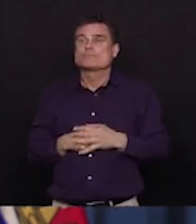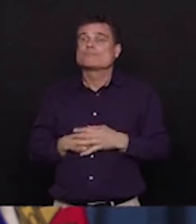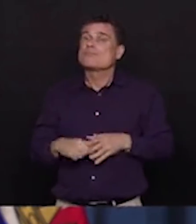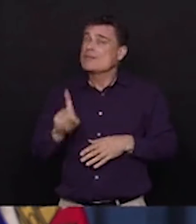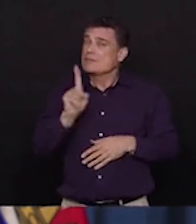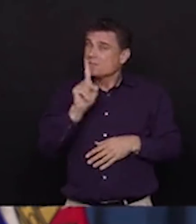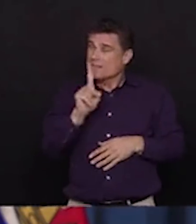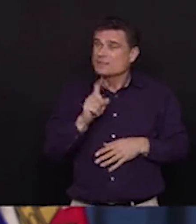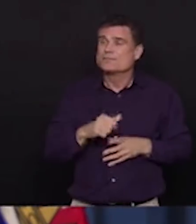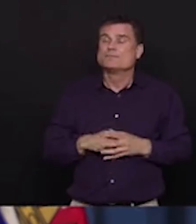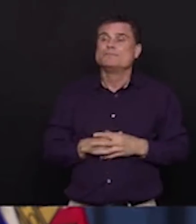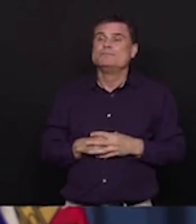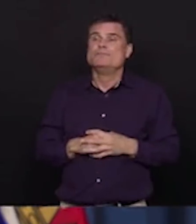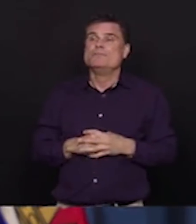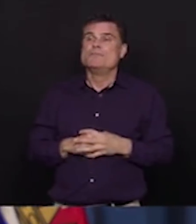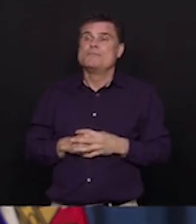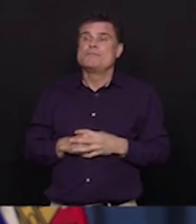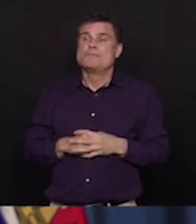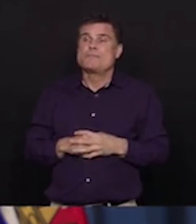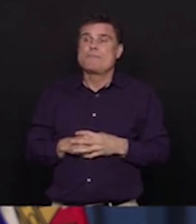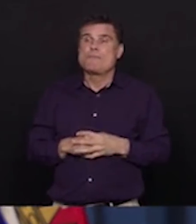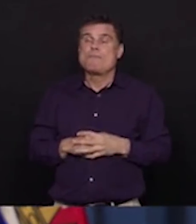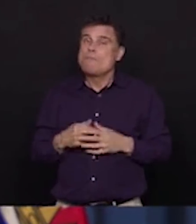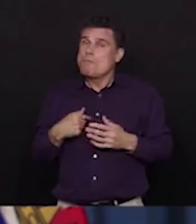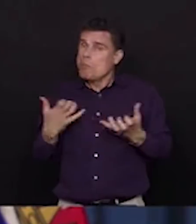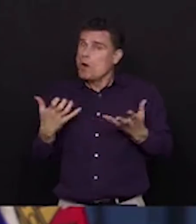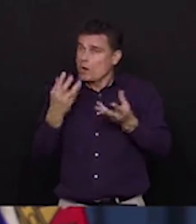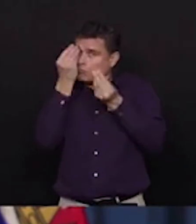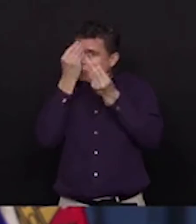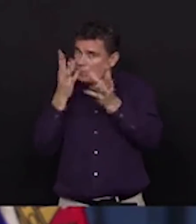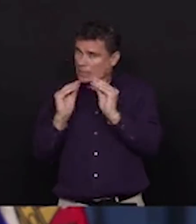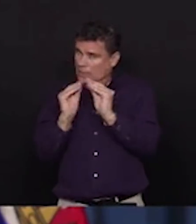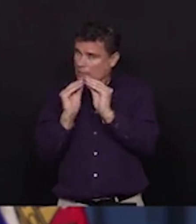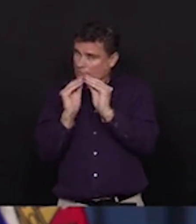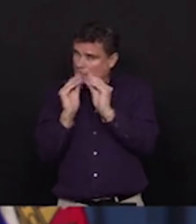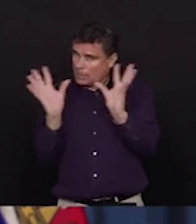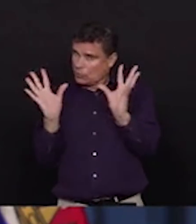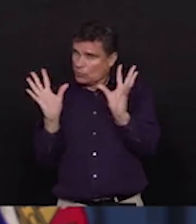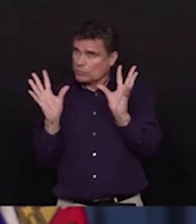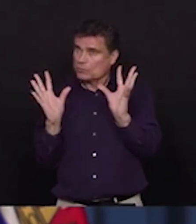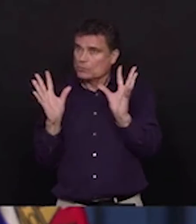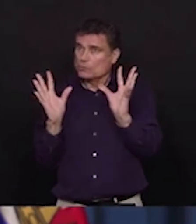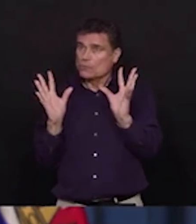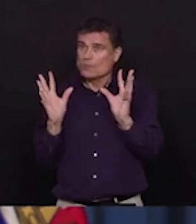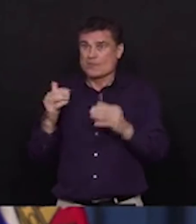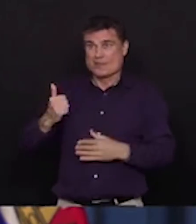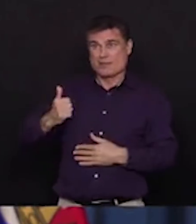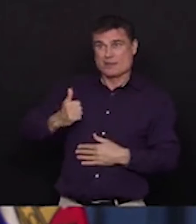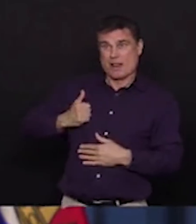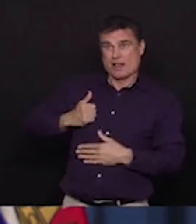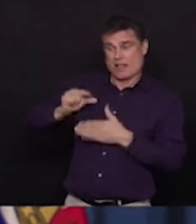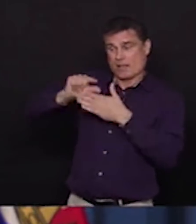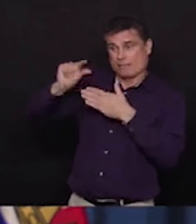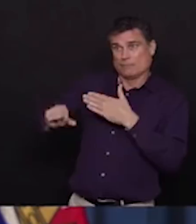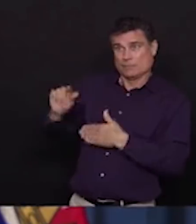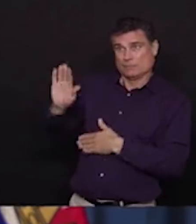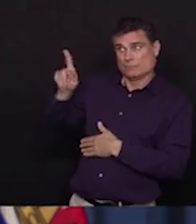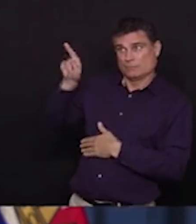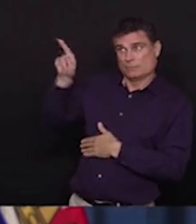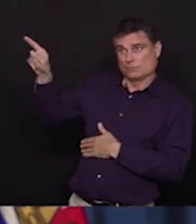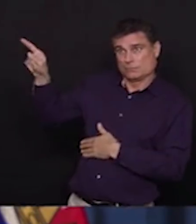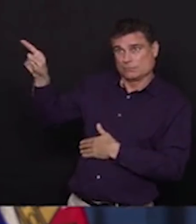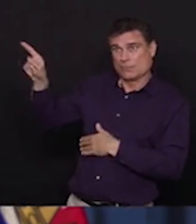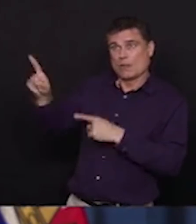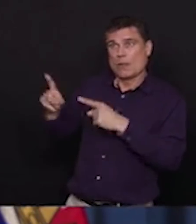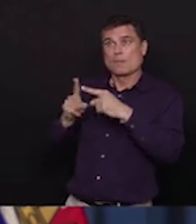and Foreign Affairs Canada is going through an extraordinary process to help Canadians to come home. And there is